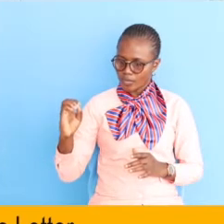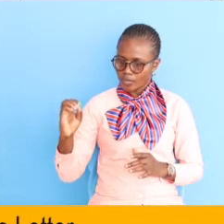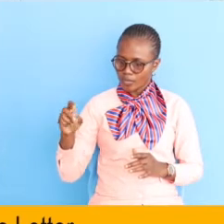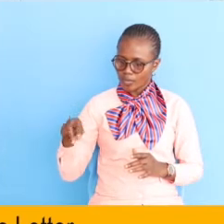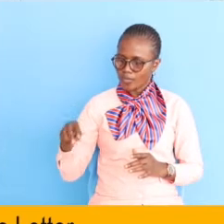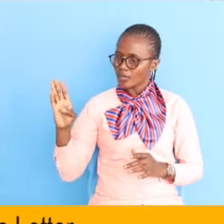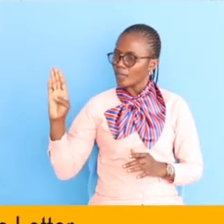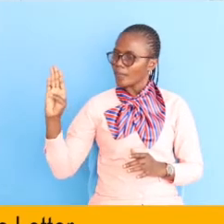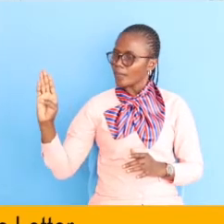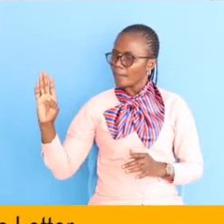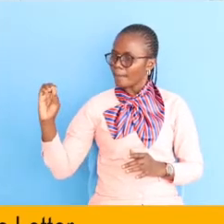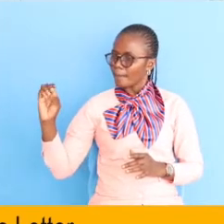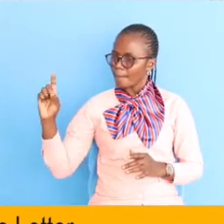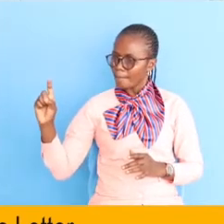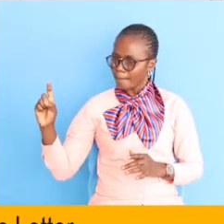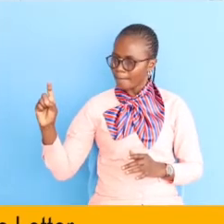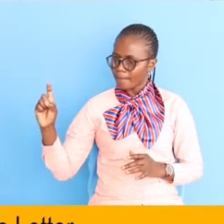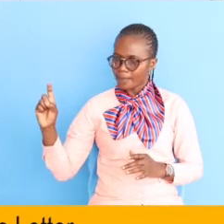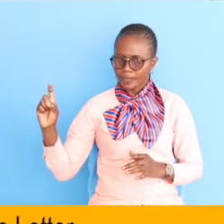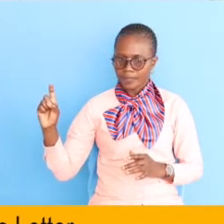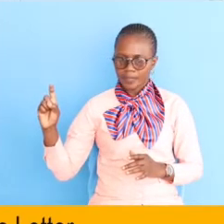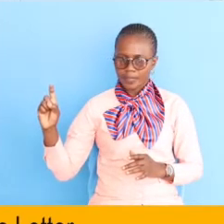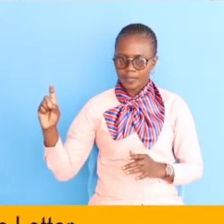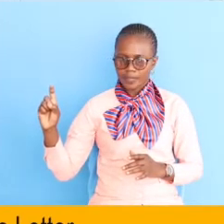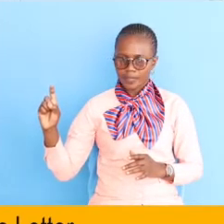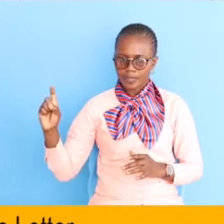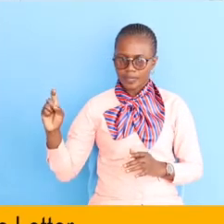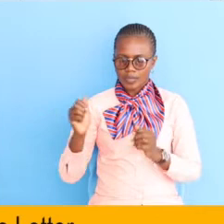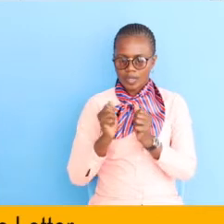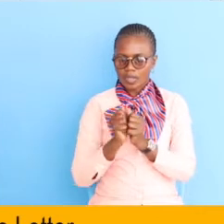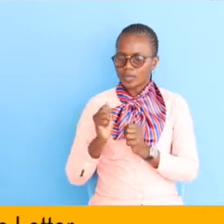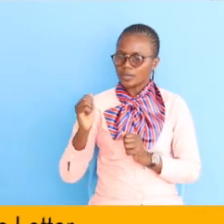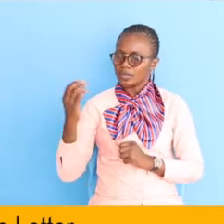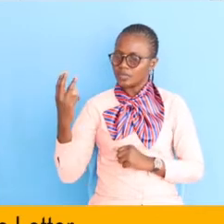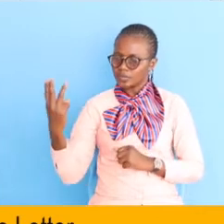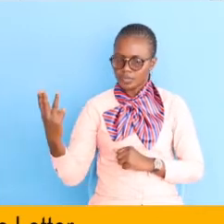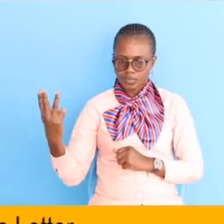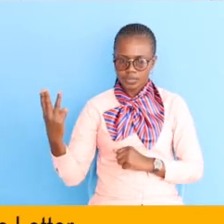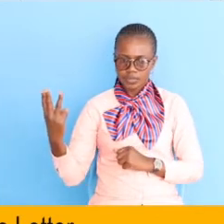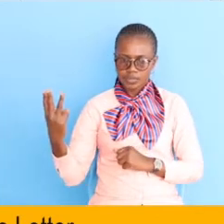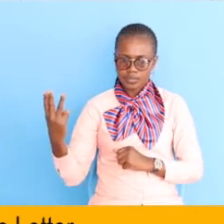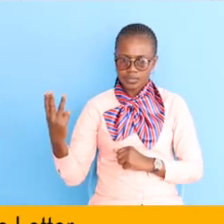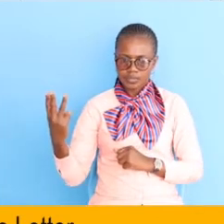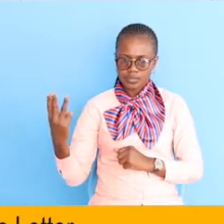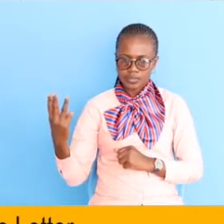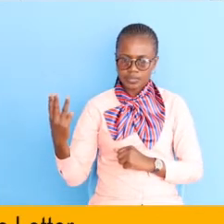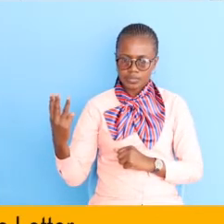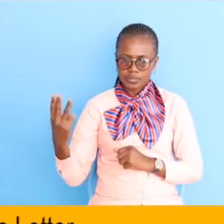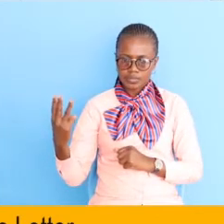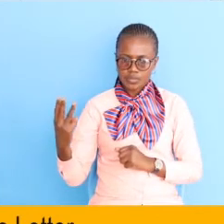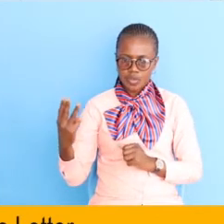13, just like the other one. But the second line, I don't have to begin it just under the letter